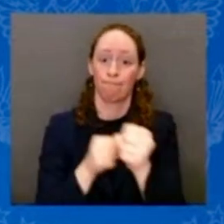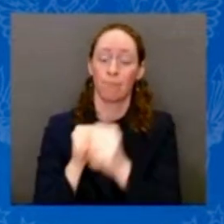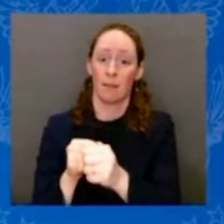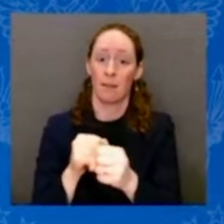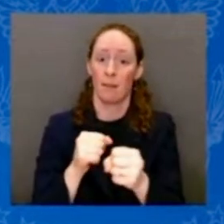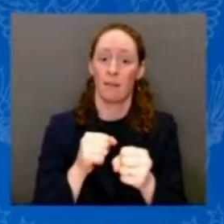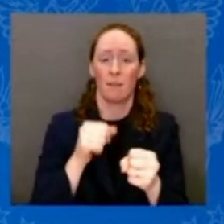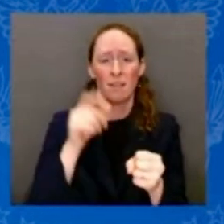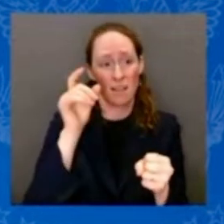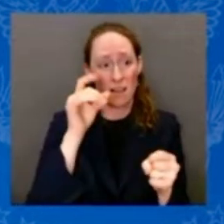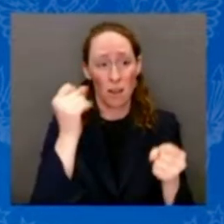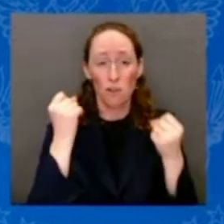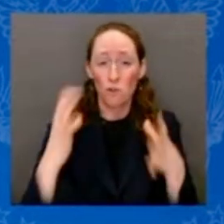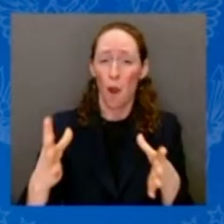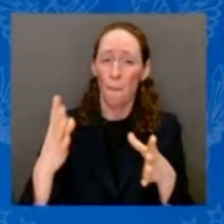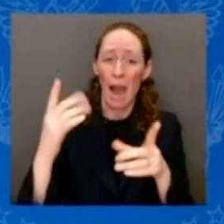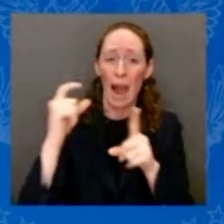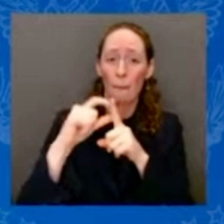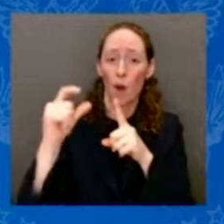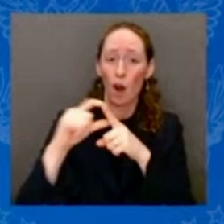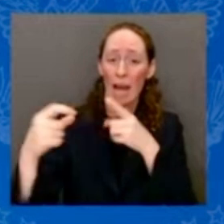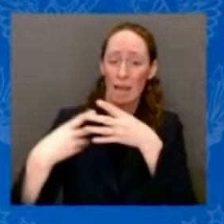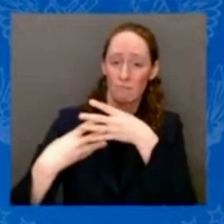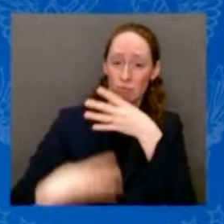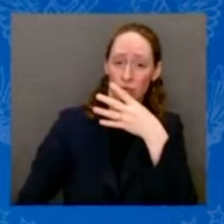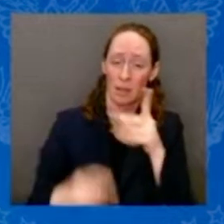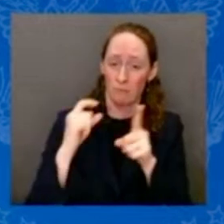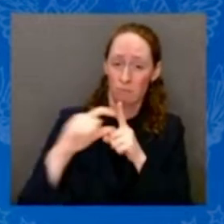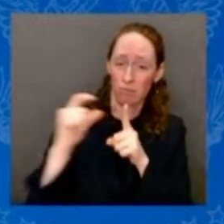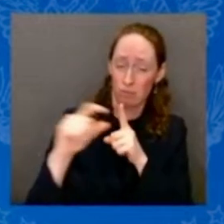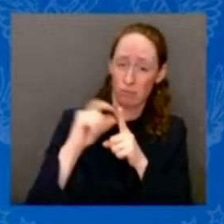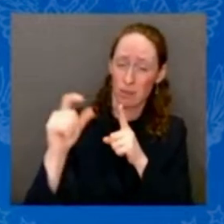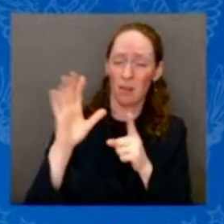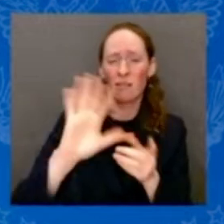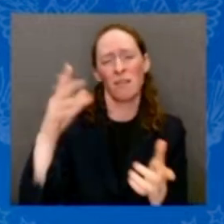I led that fight in, to ban them in